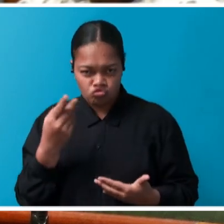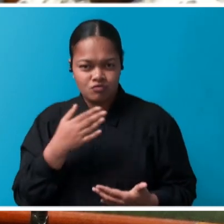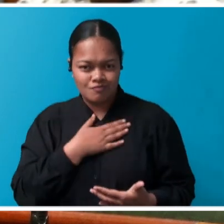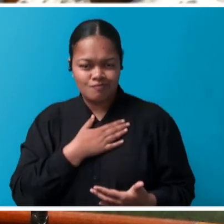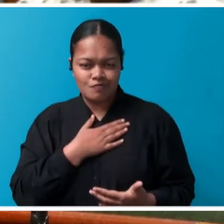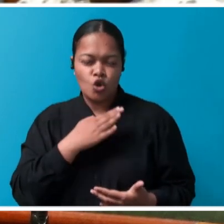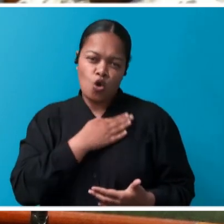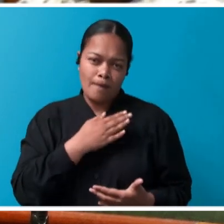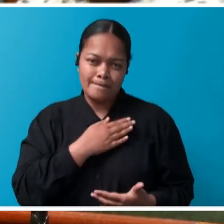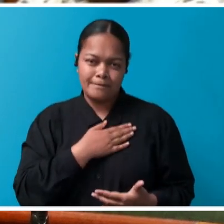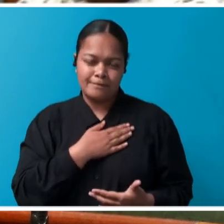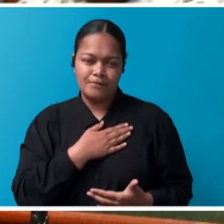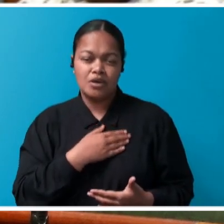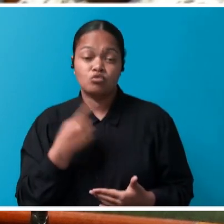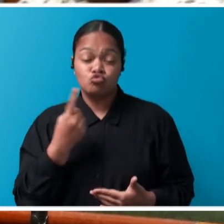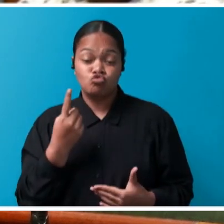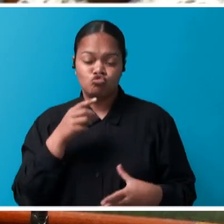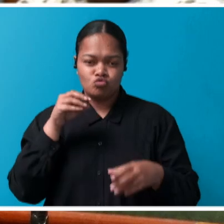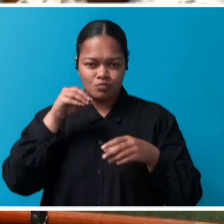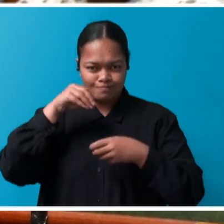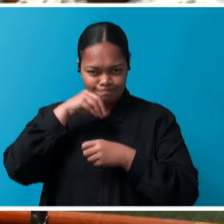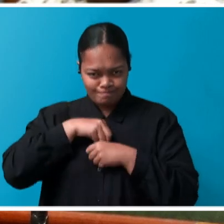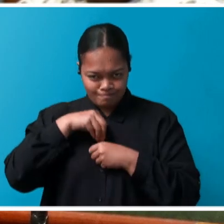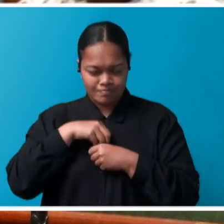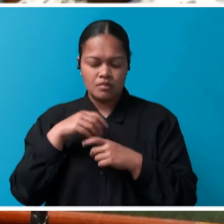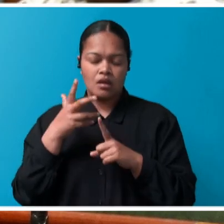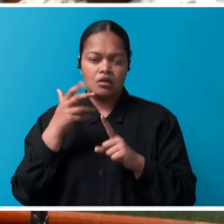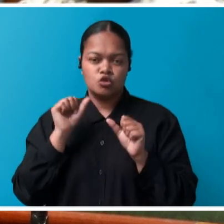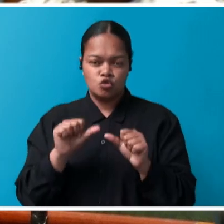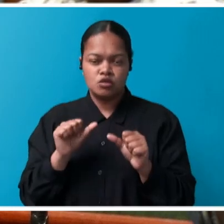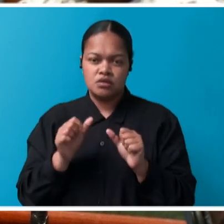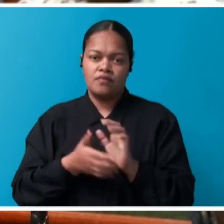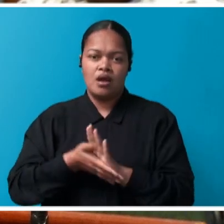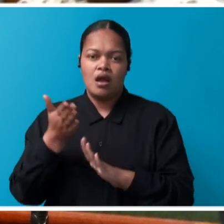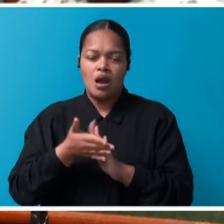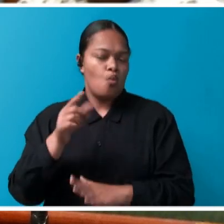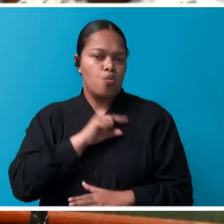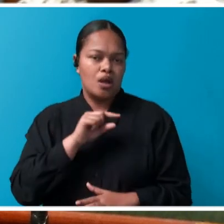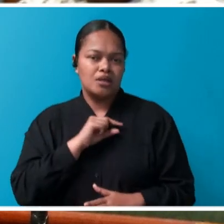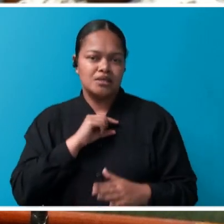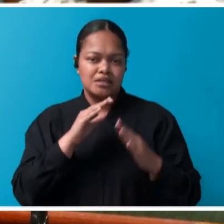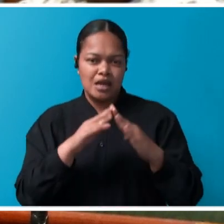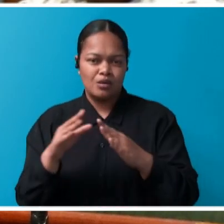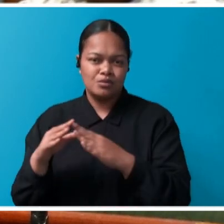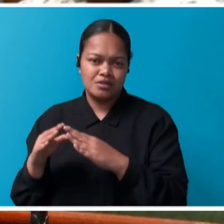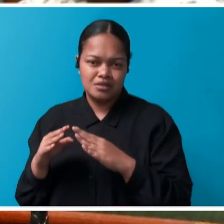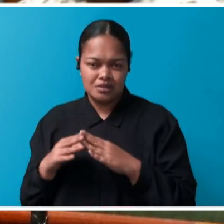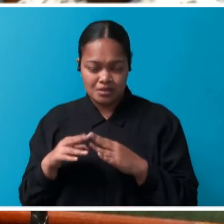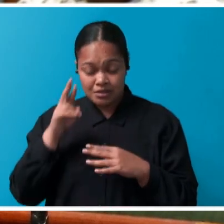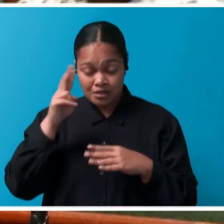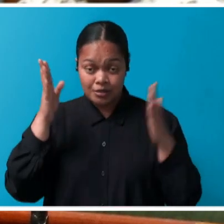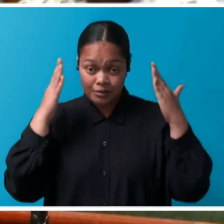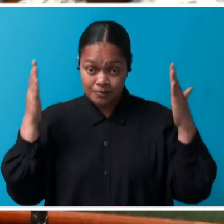fairly and who lives with the security of higher quality housing. Mr. Speaker, sir,